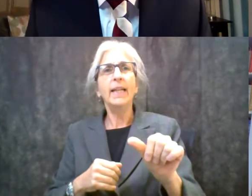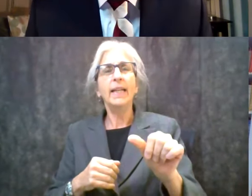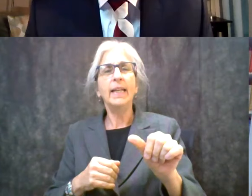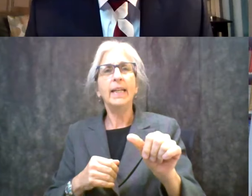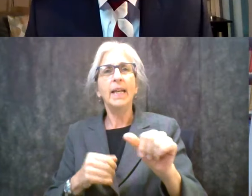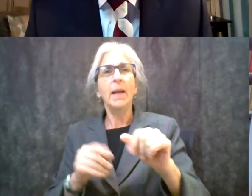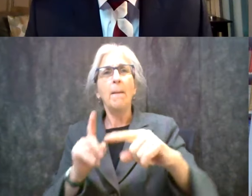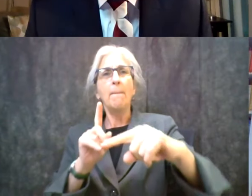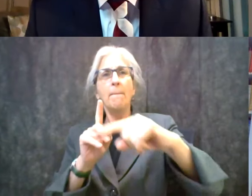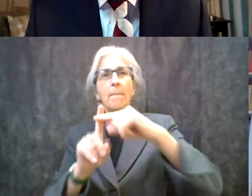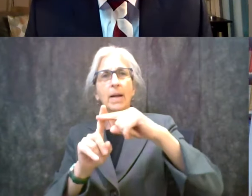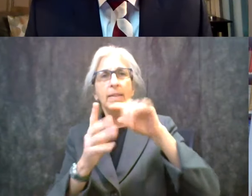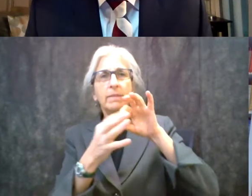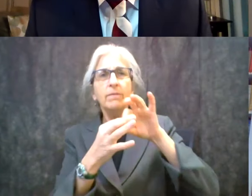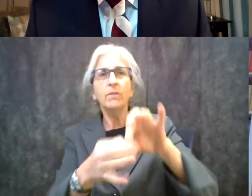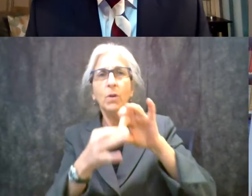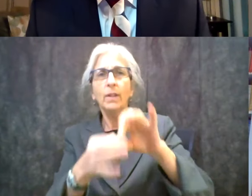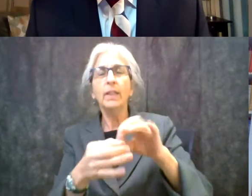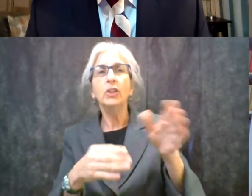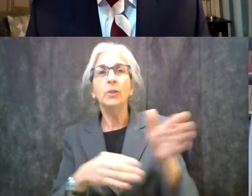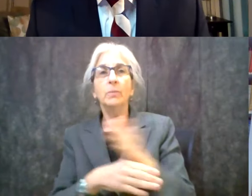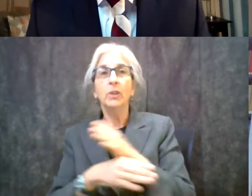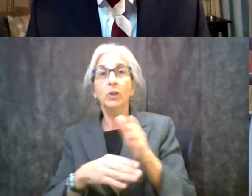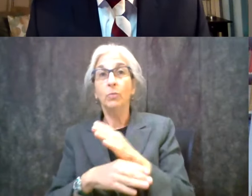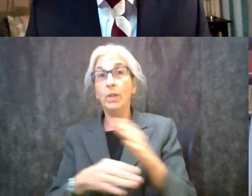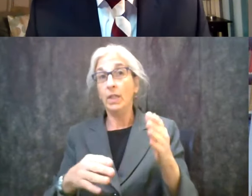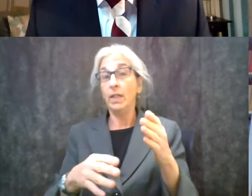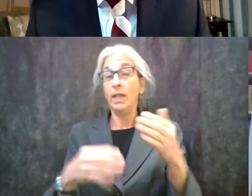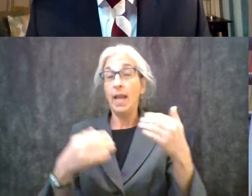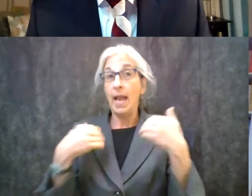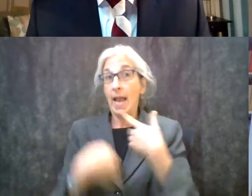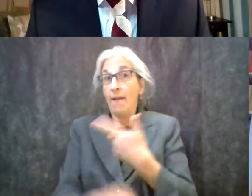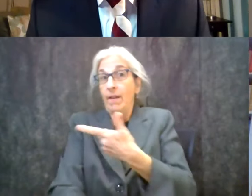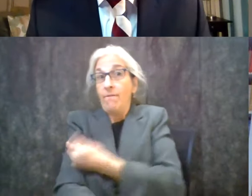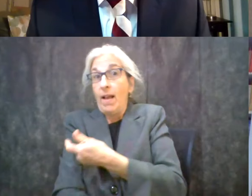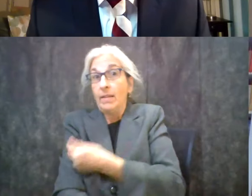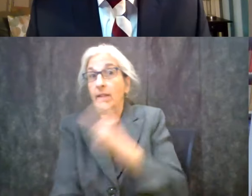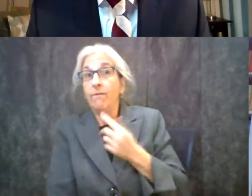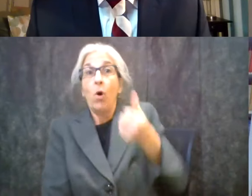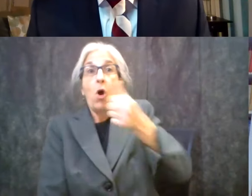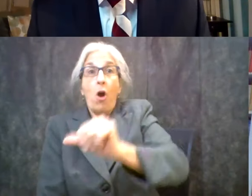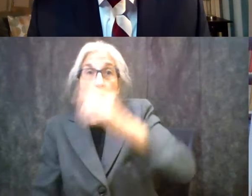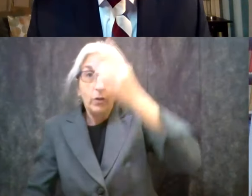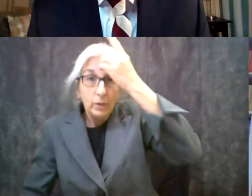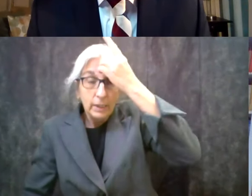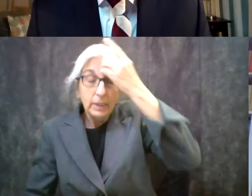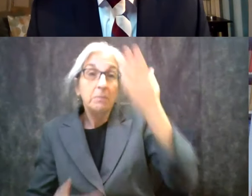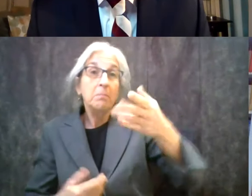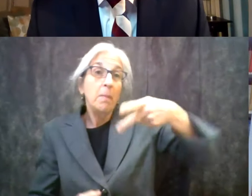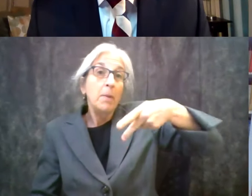is there any positive correlation between having been vaccinated for other things, all kinds of other things, pneumonia,